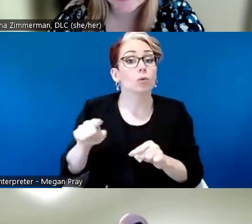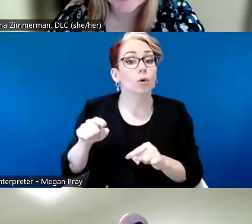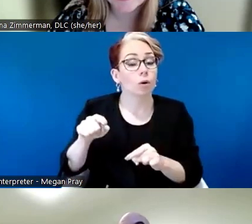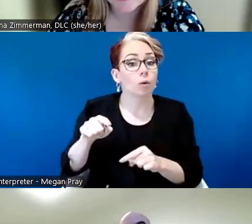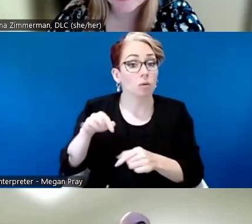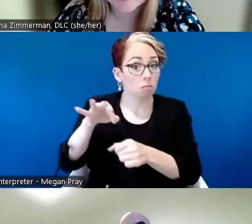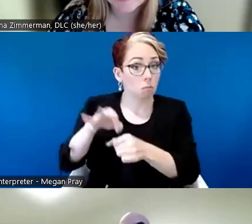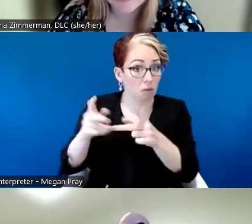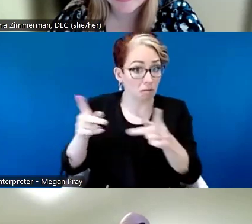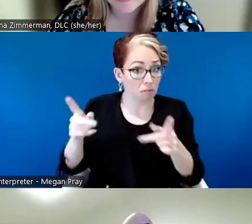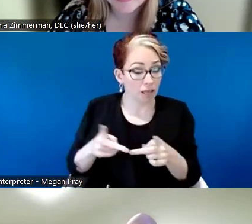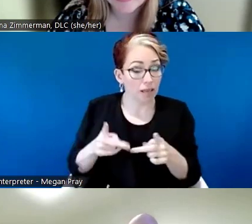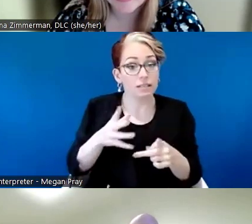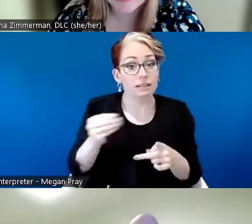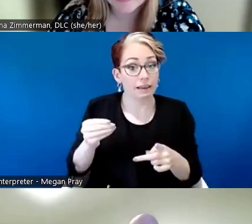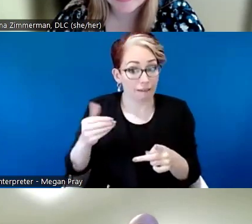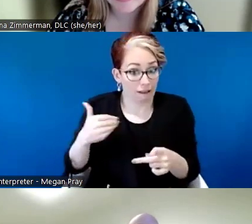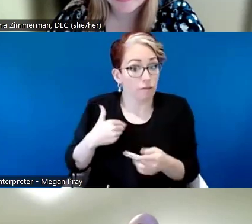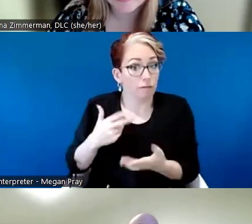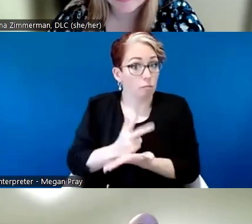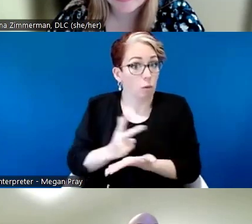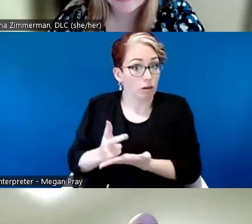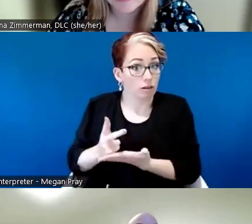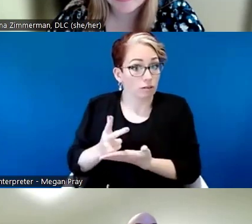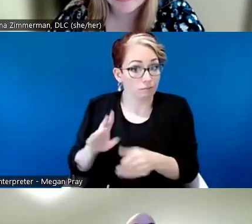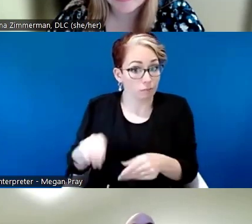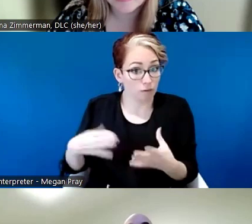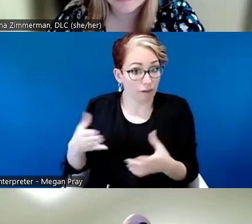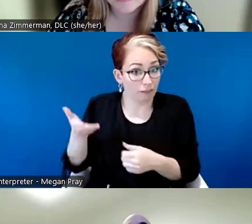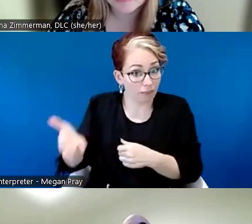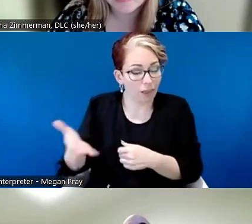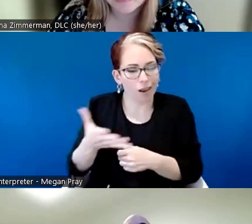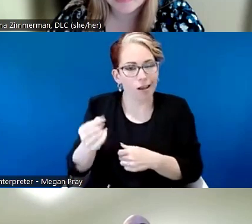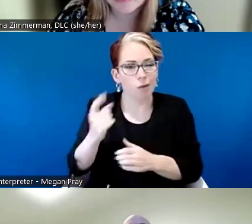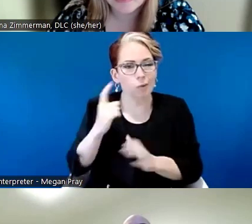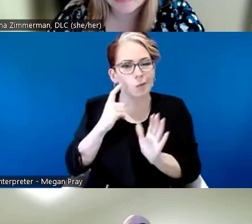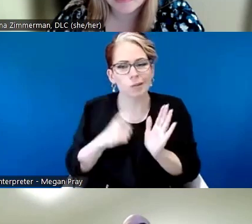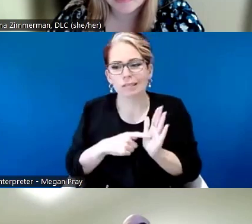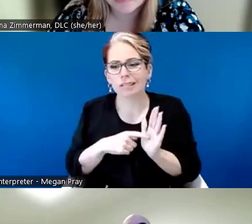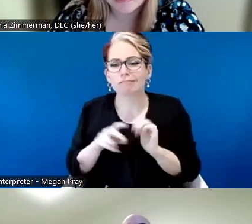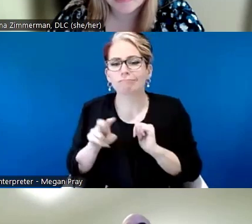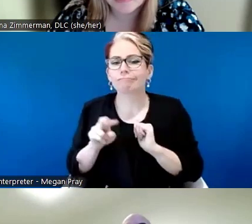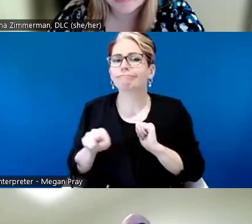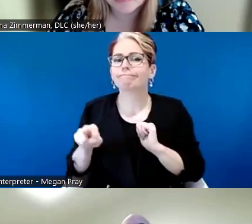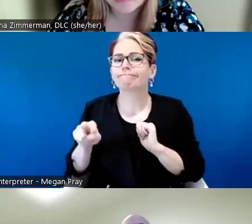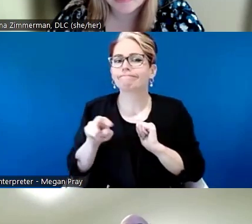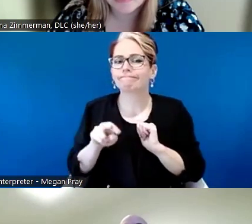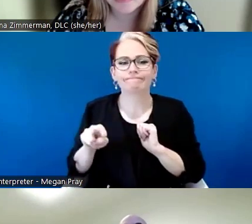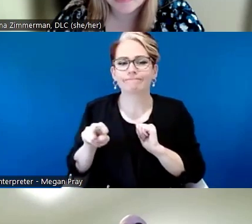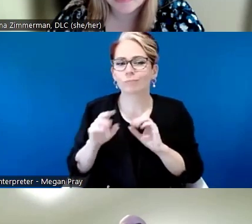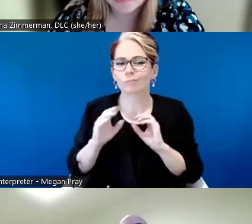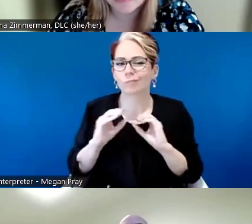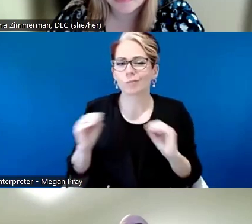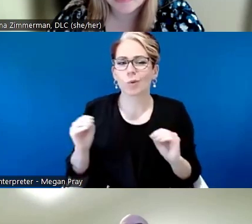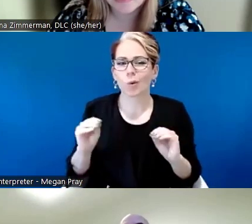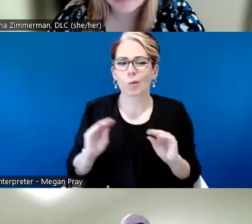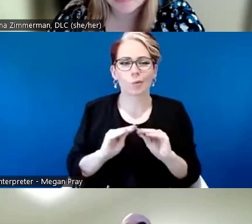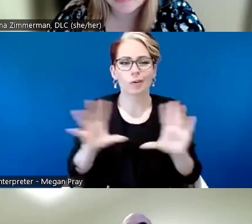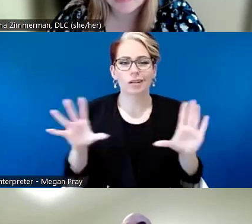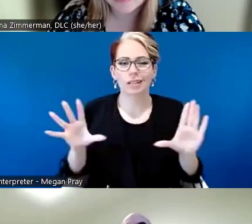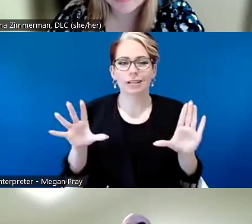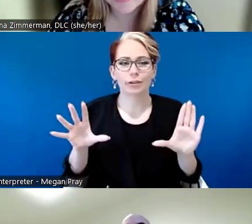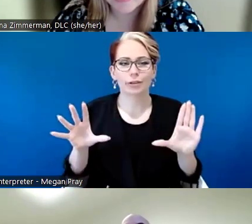that is provided for voters, and you notice that there are no designated, clearly